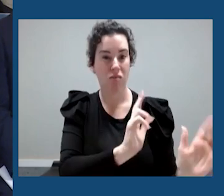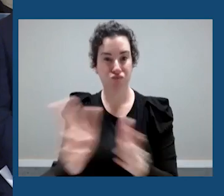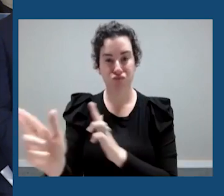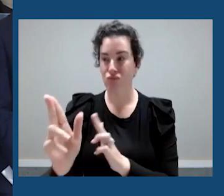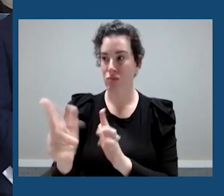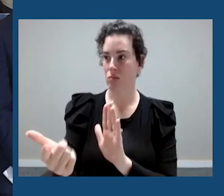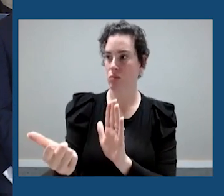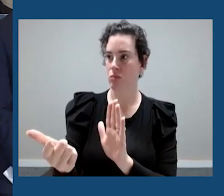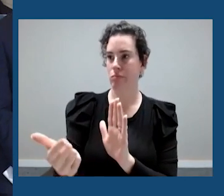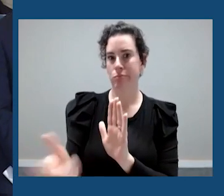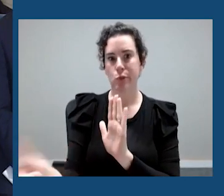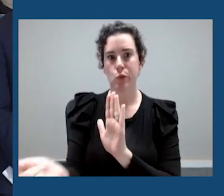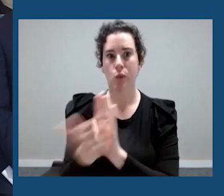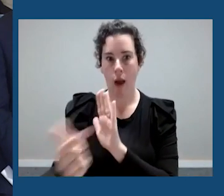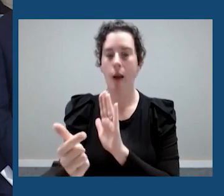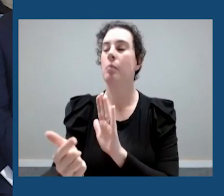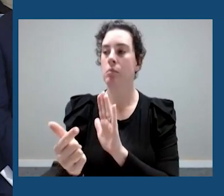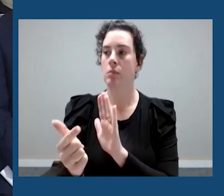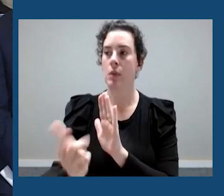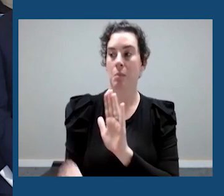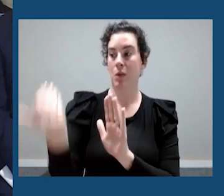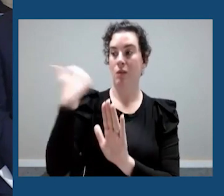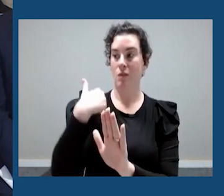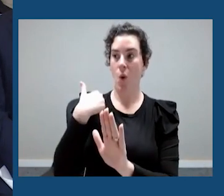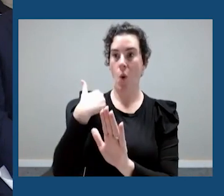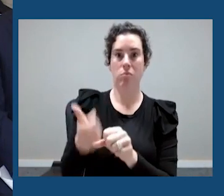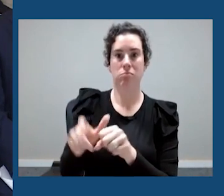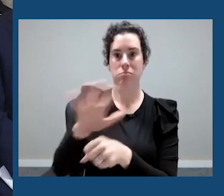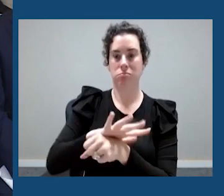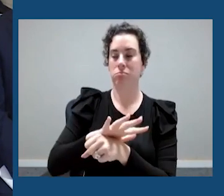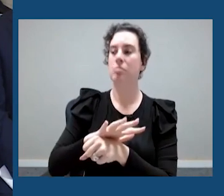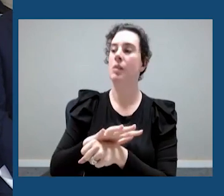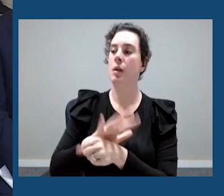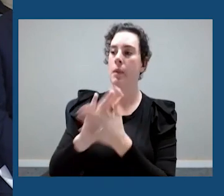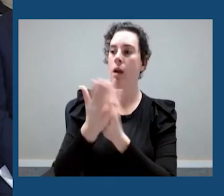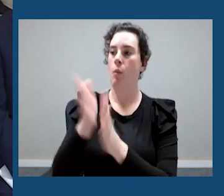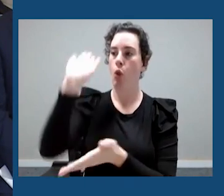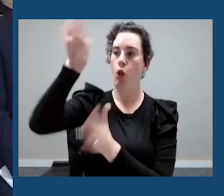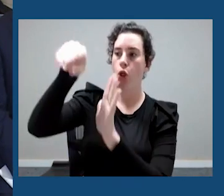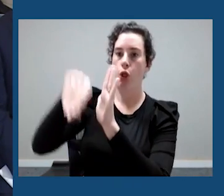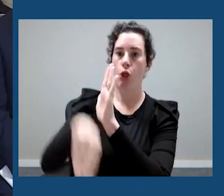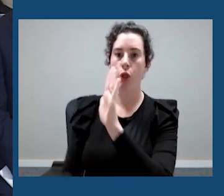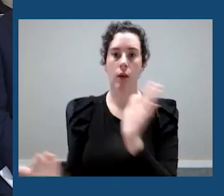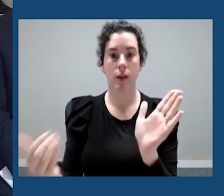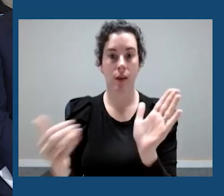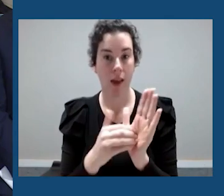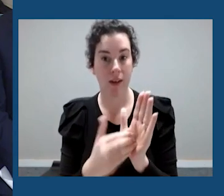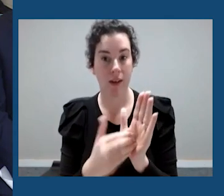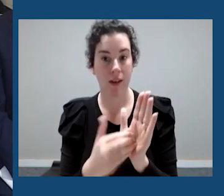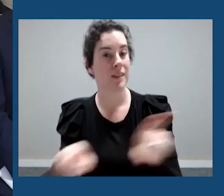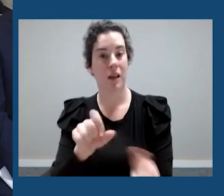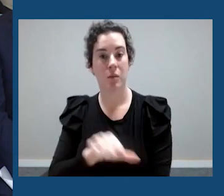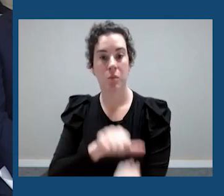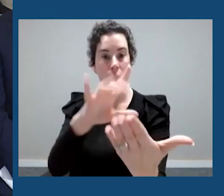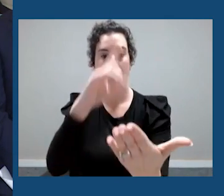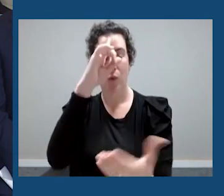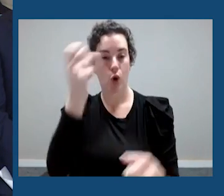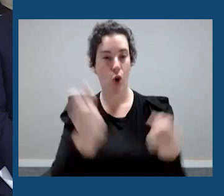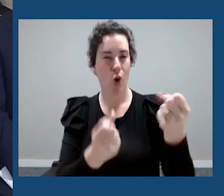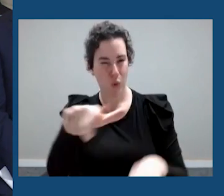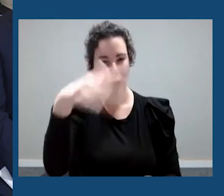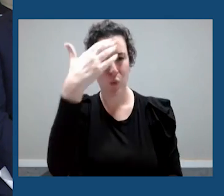low pre-pandemic levels, and we used the same strategies to knock down car thefts in places like Rochester. We knocked it